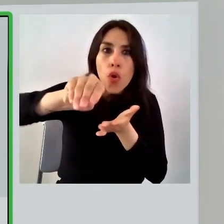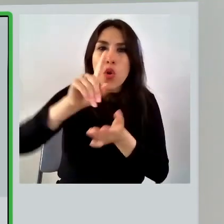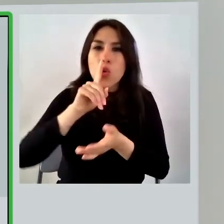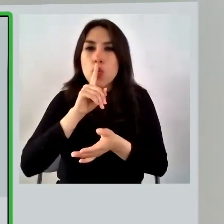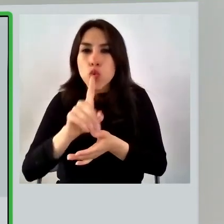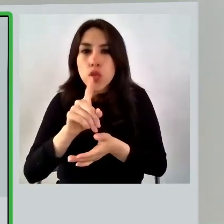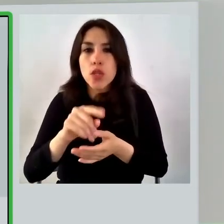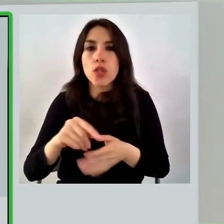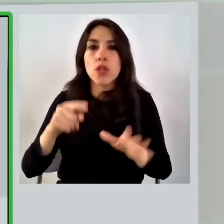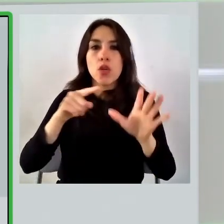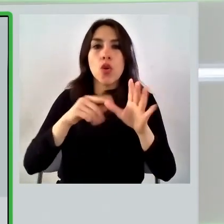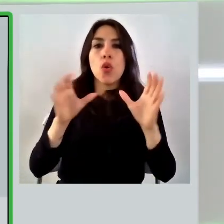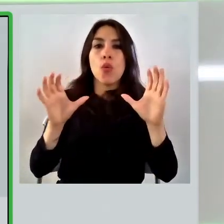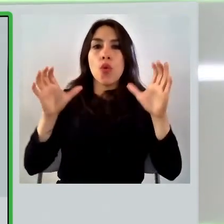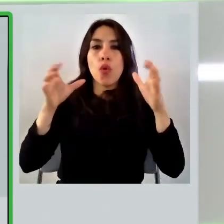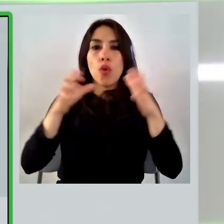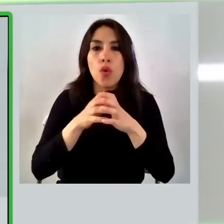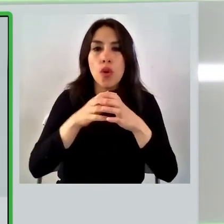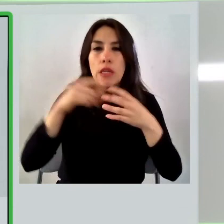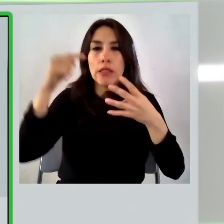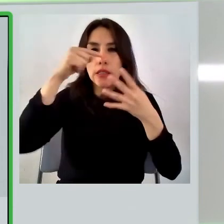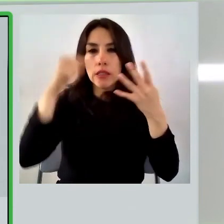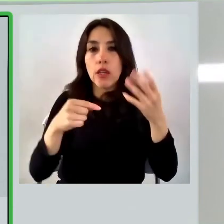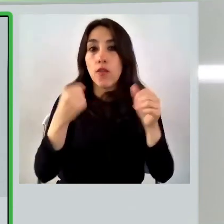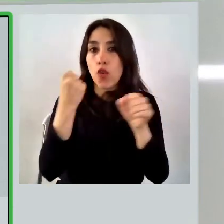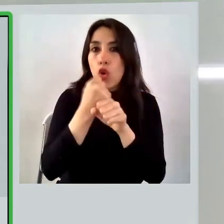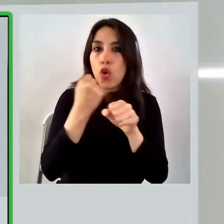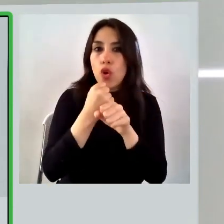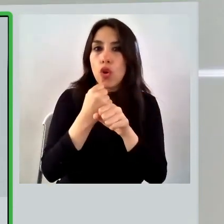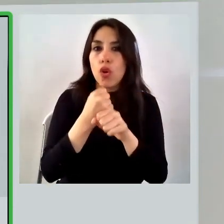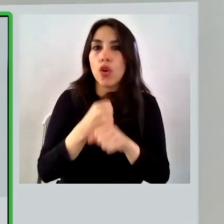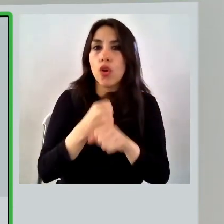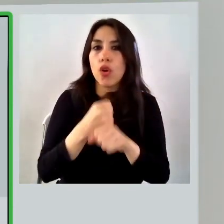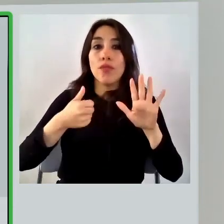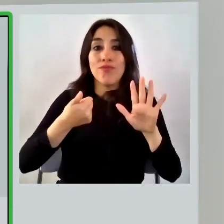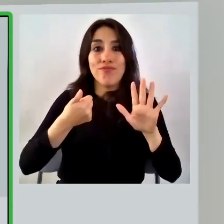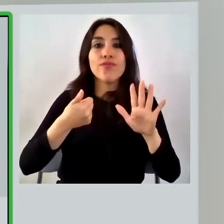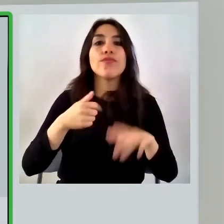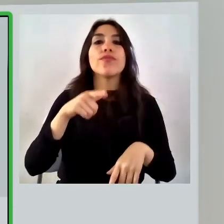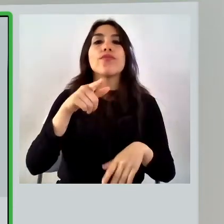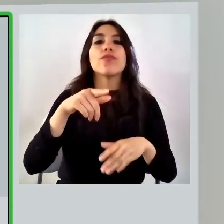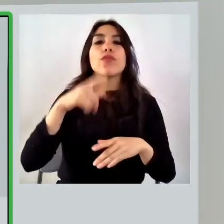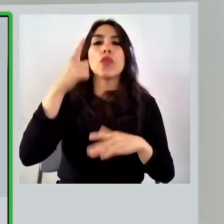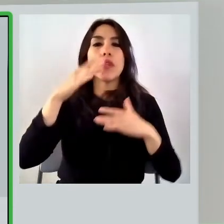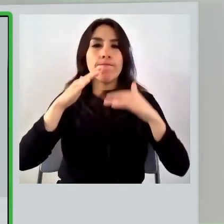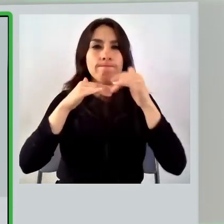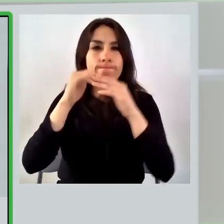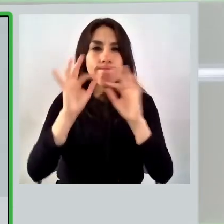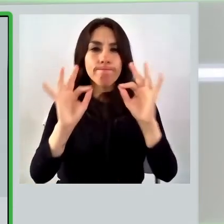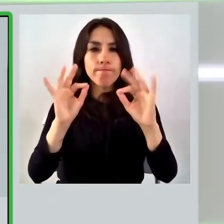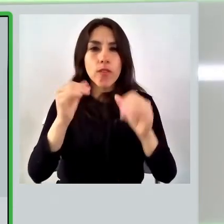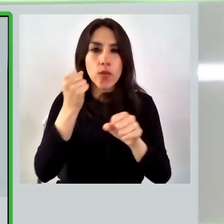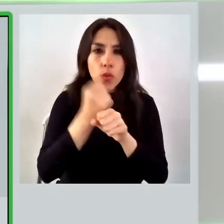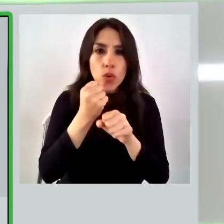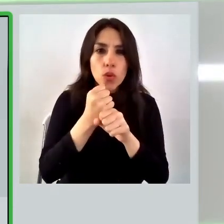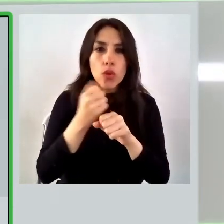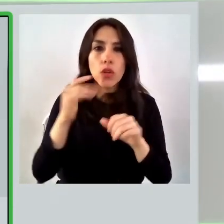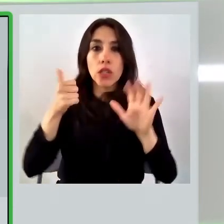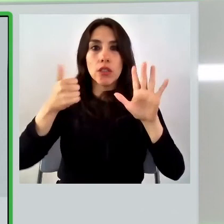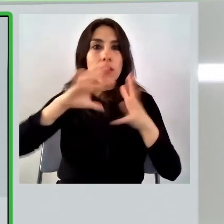diversity topics right along with supporting the continuous development and thriving of employees with